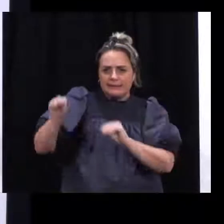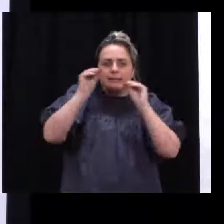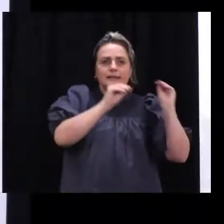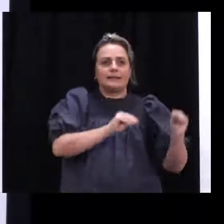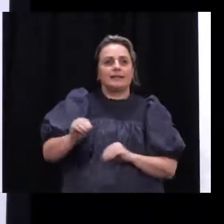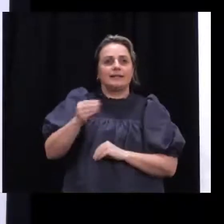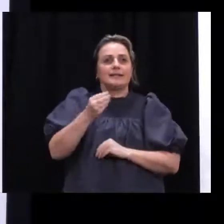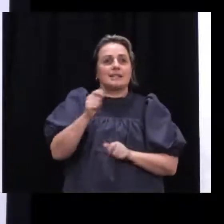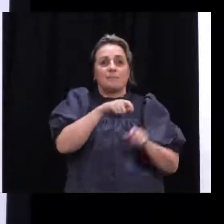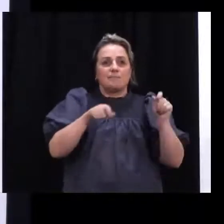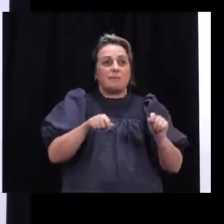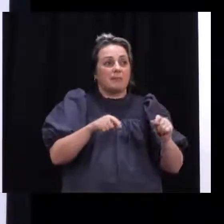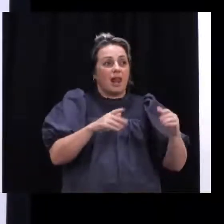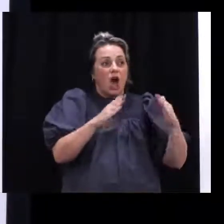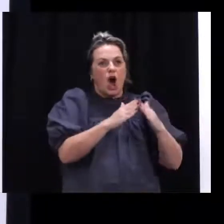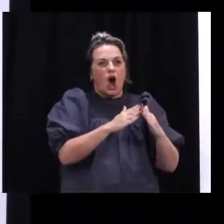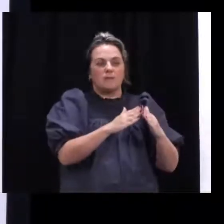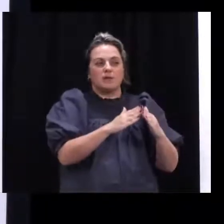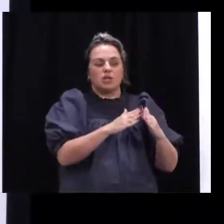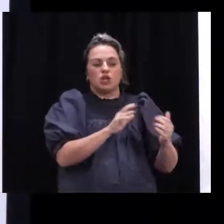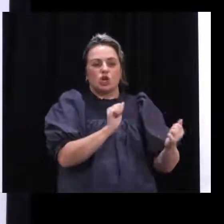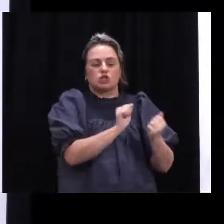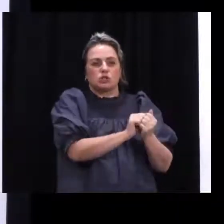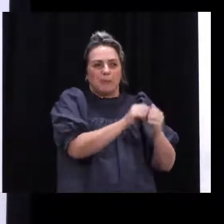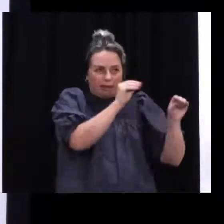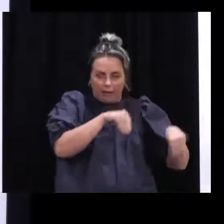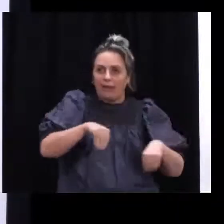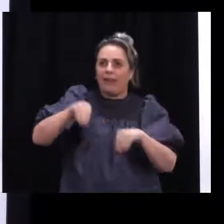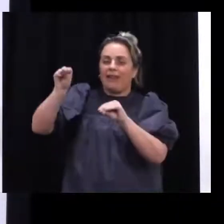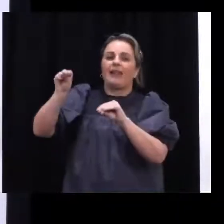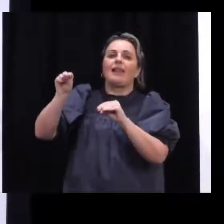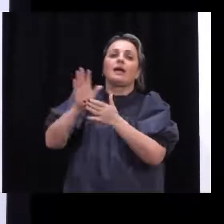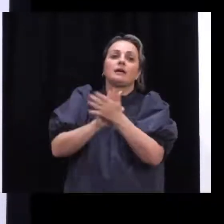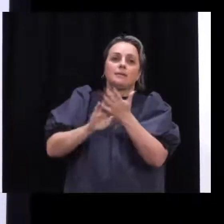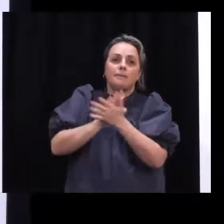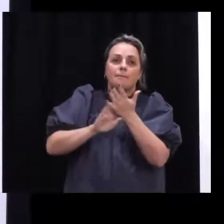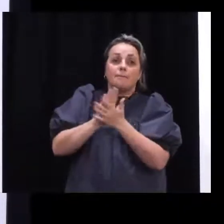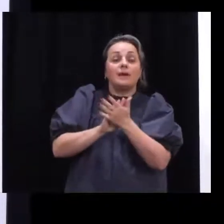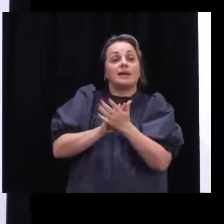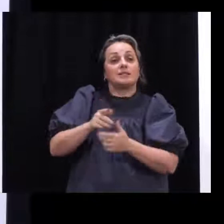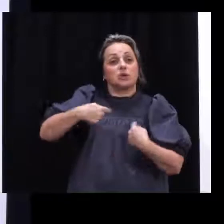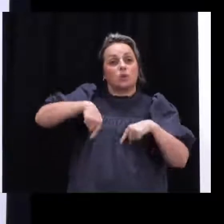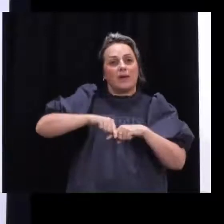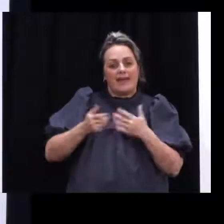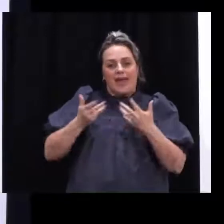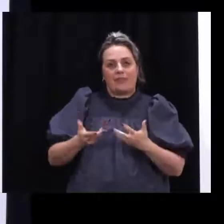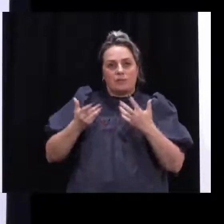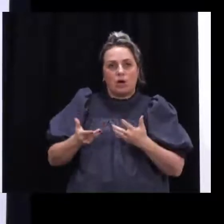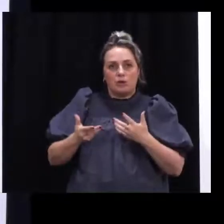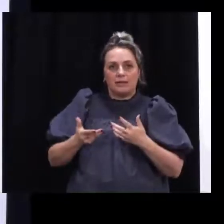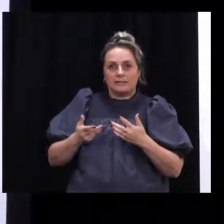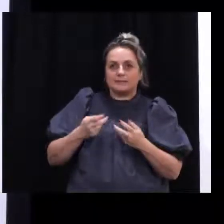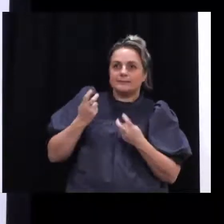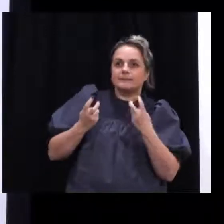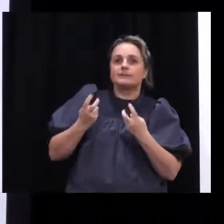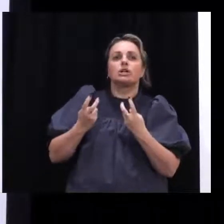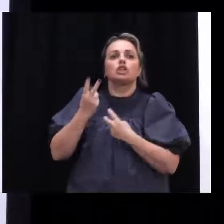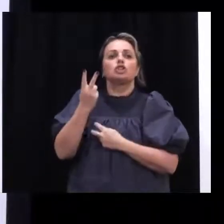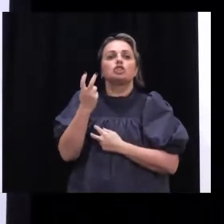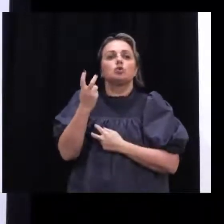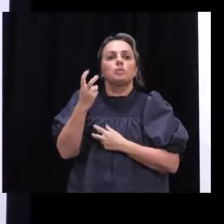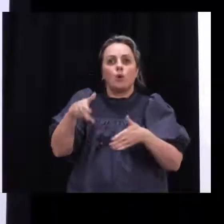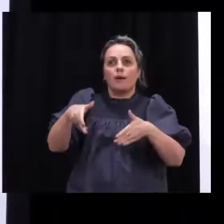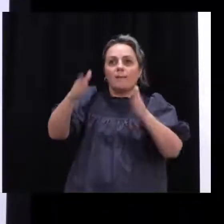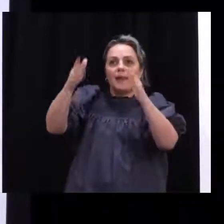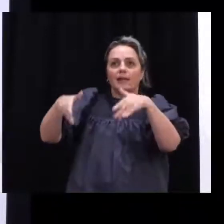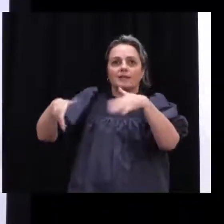isolate safely at home. As a result of that, we have repurposed, or are in the process of repurposing, 2 further